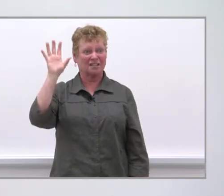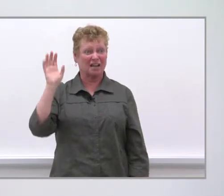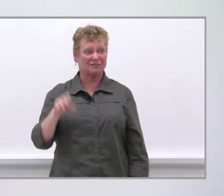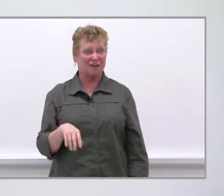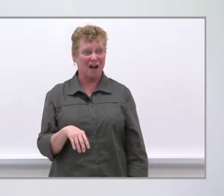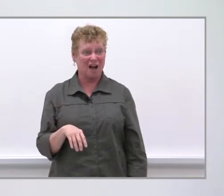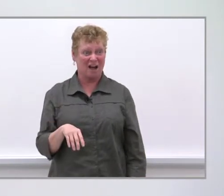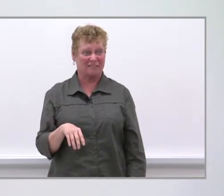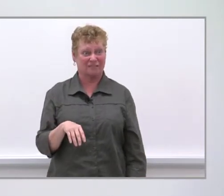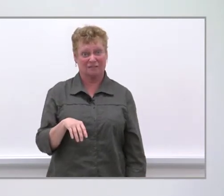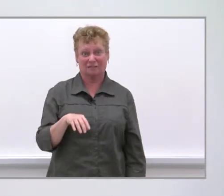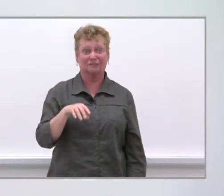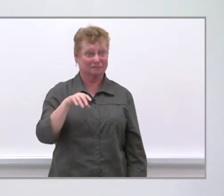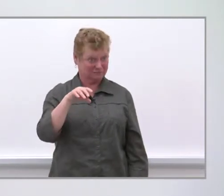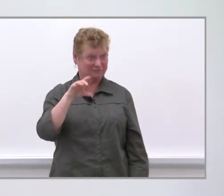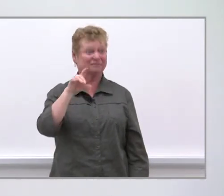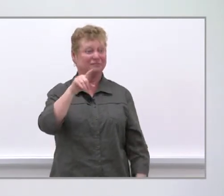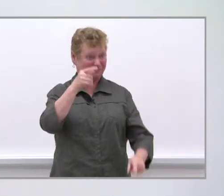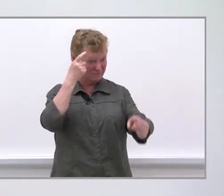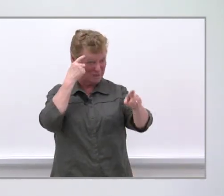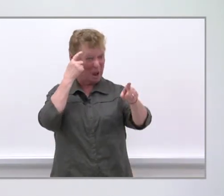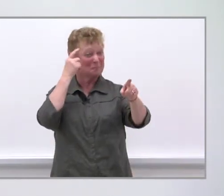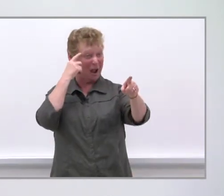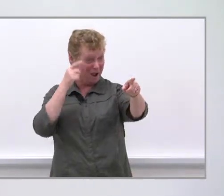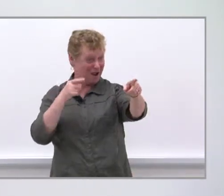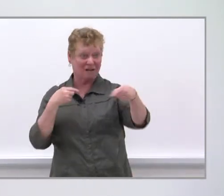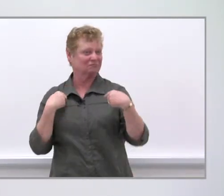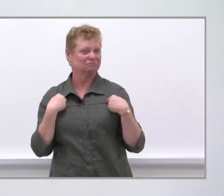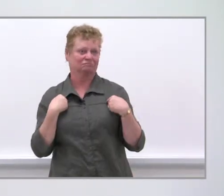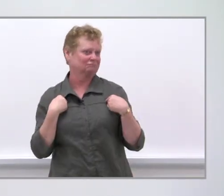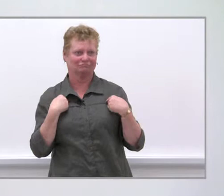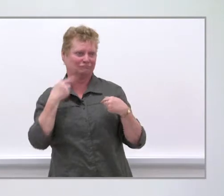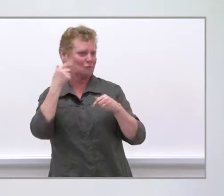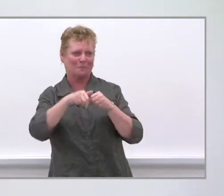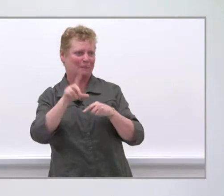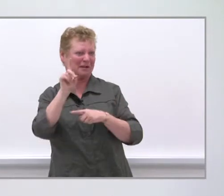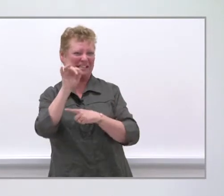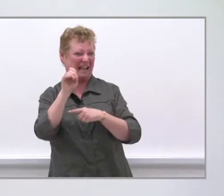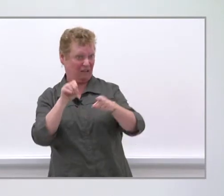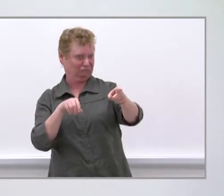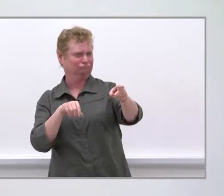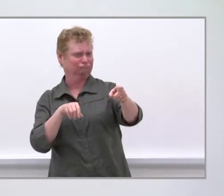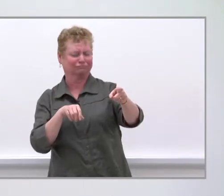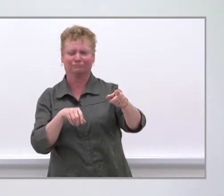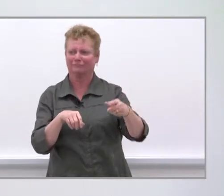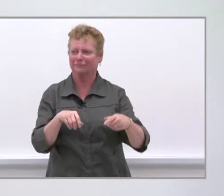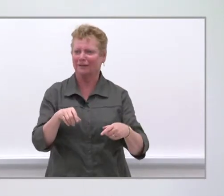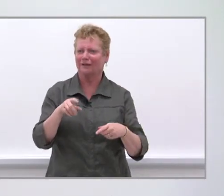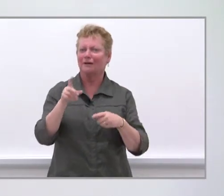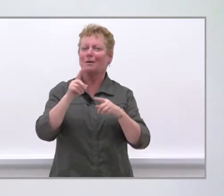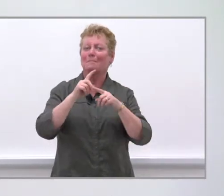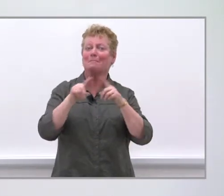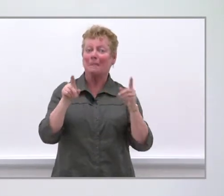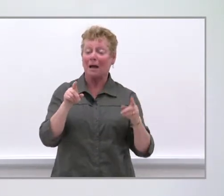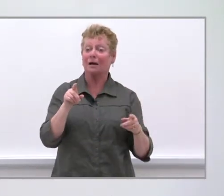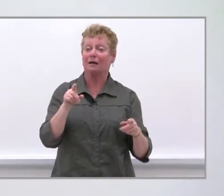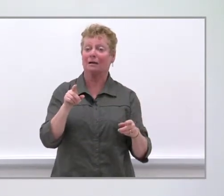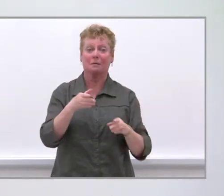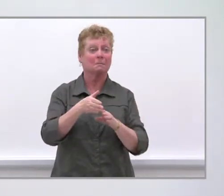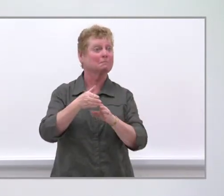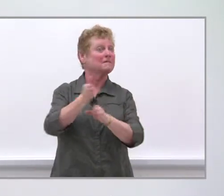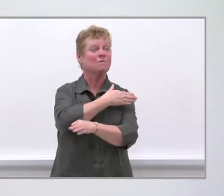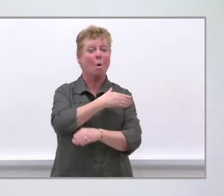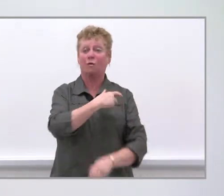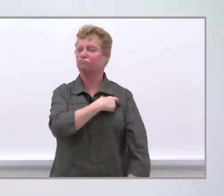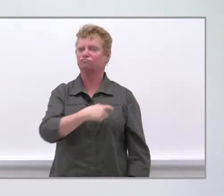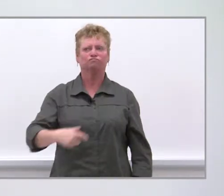like 1985. That's right. You remember the date. I don't even remember the date. That's really good. So, you know, before that